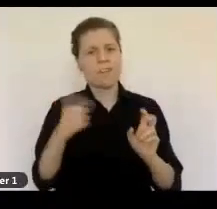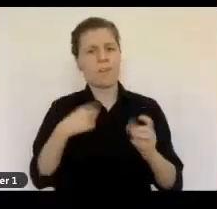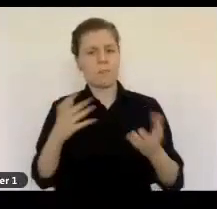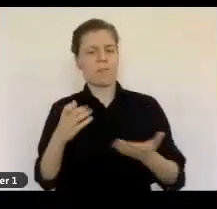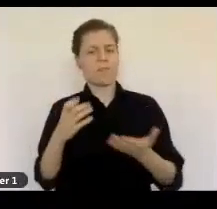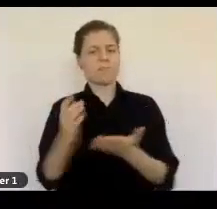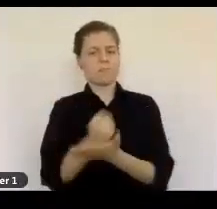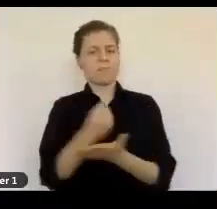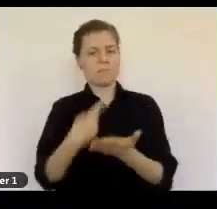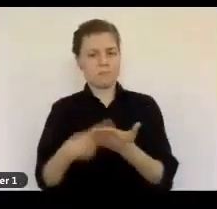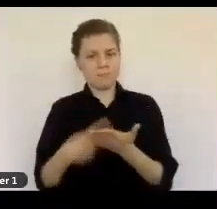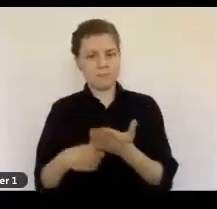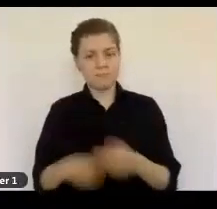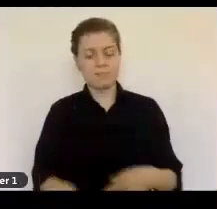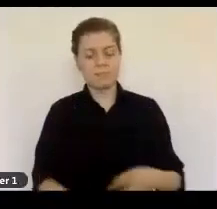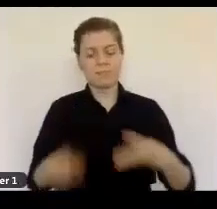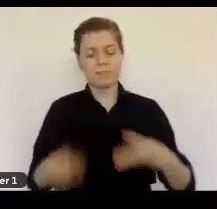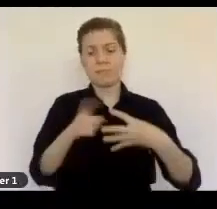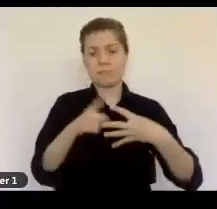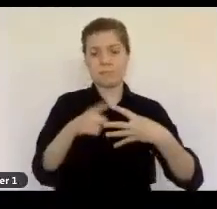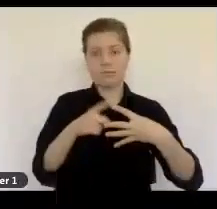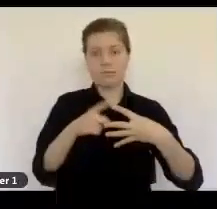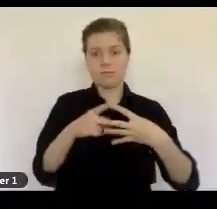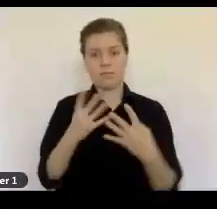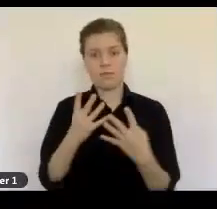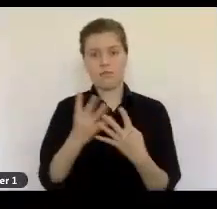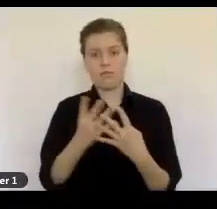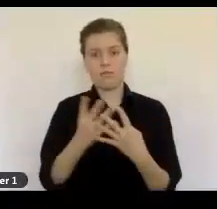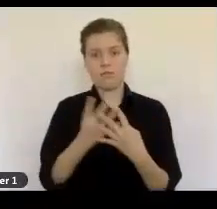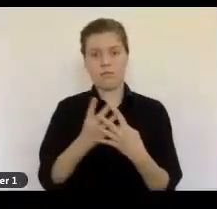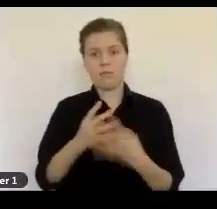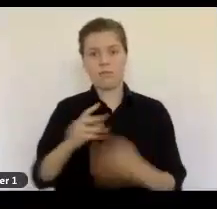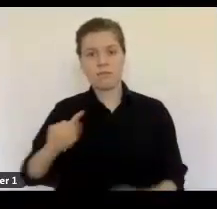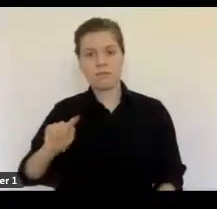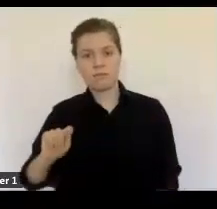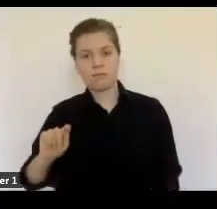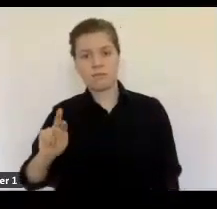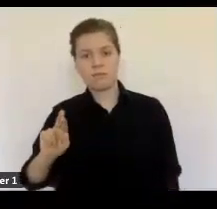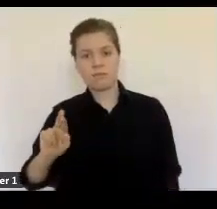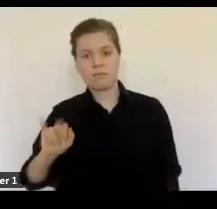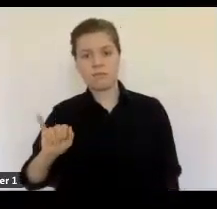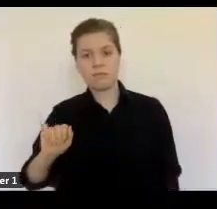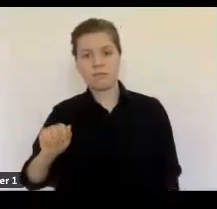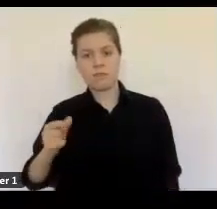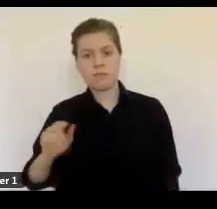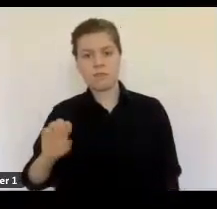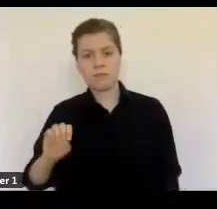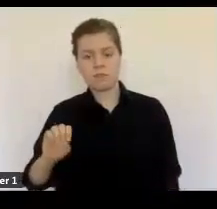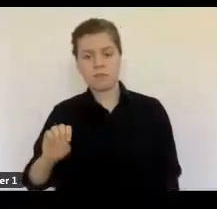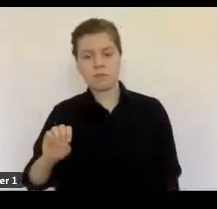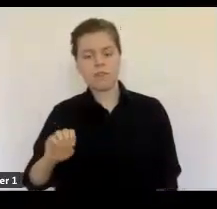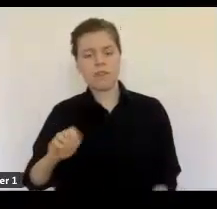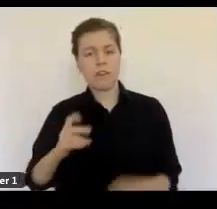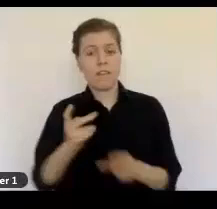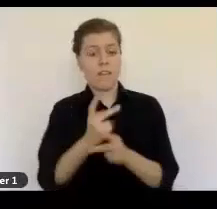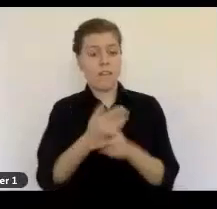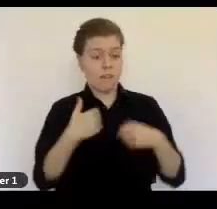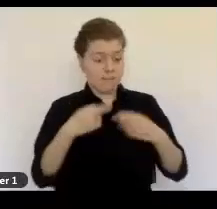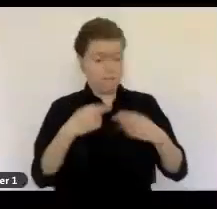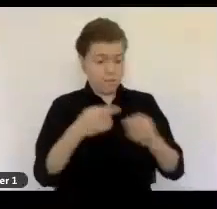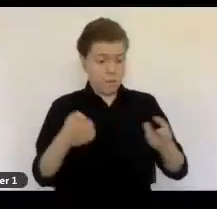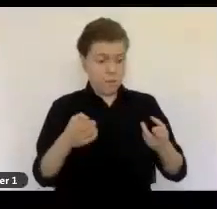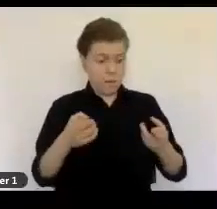I've pulled out 4 main themes that I want to discuss briefly today. The first one is triage,